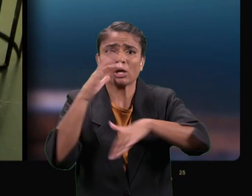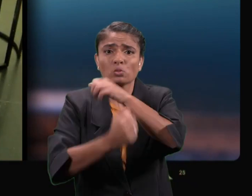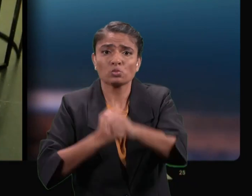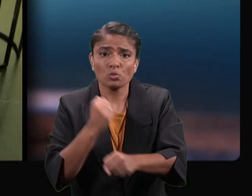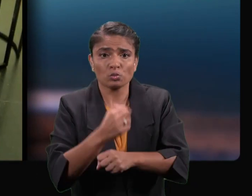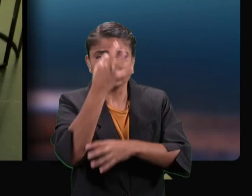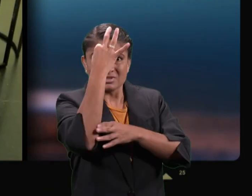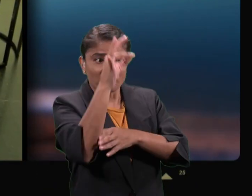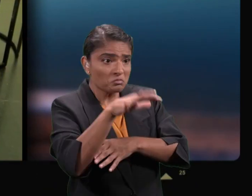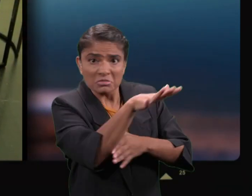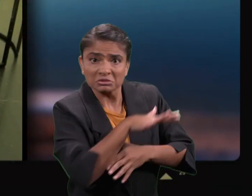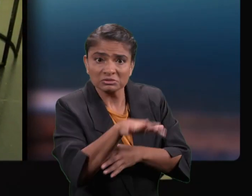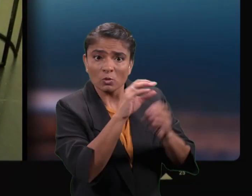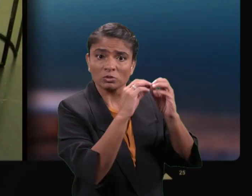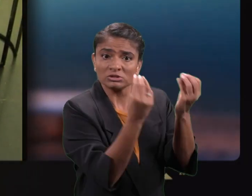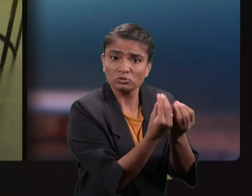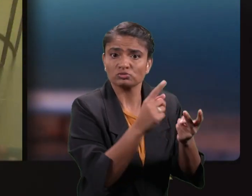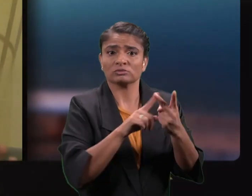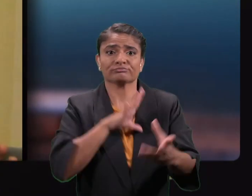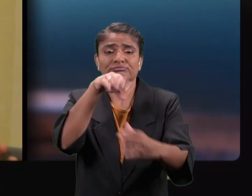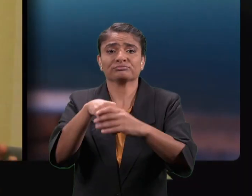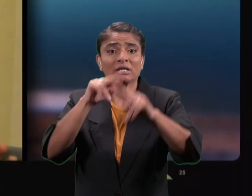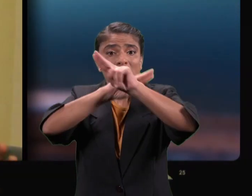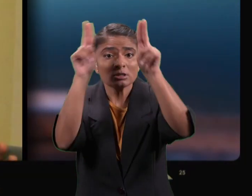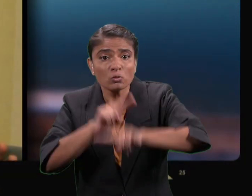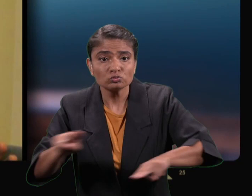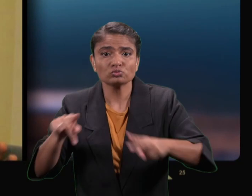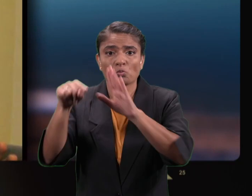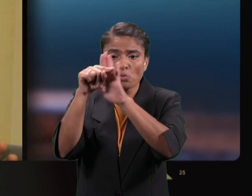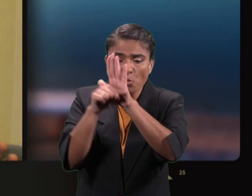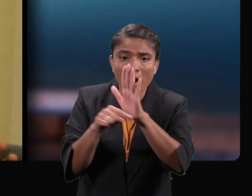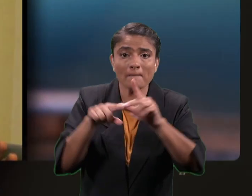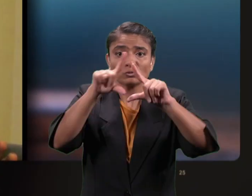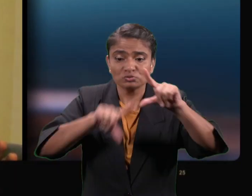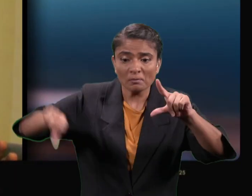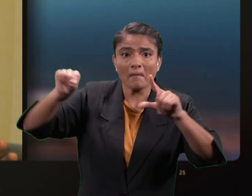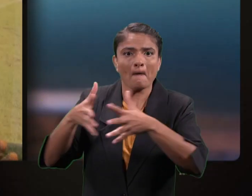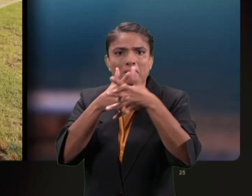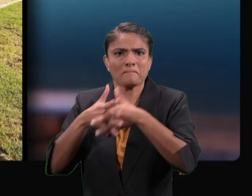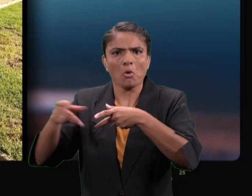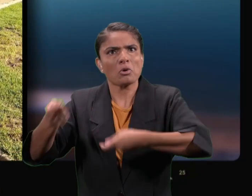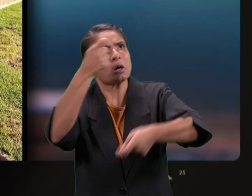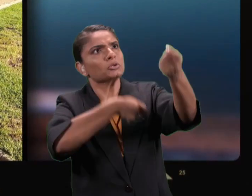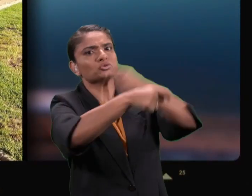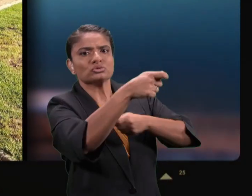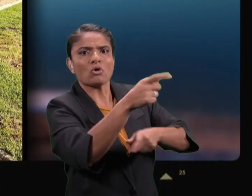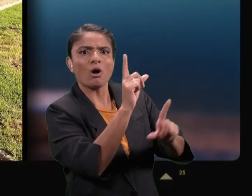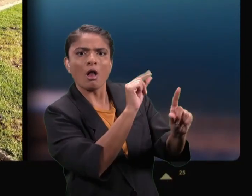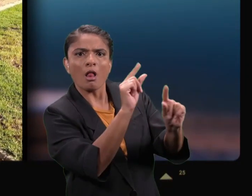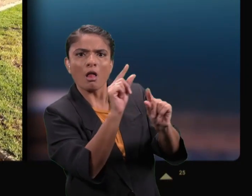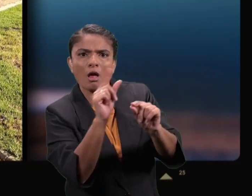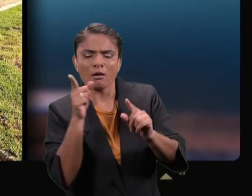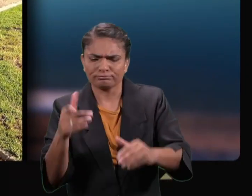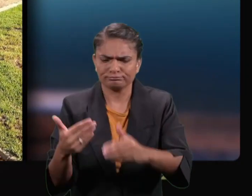for government, disability sector organizations, and his involvement with international exchange programs in Japan and USA.